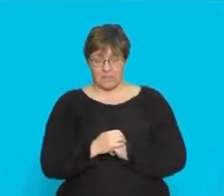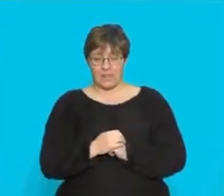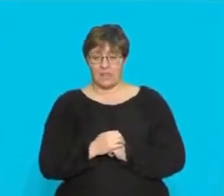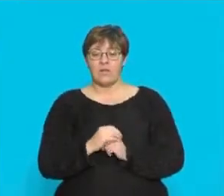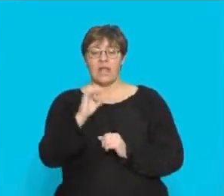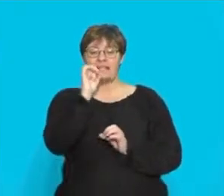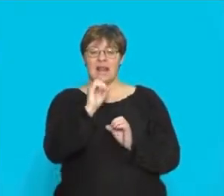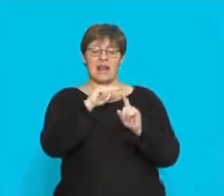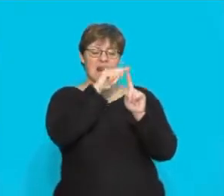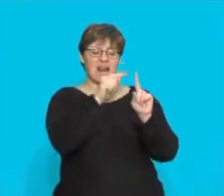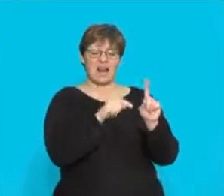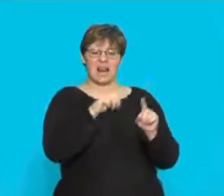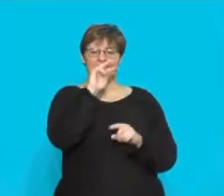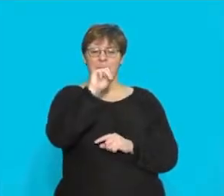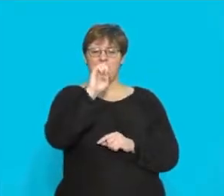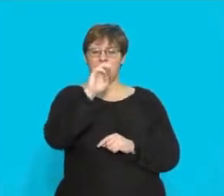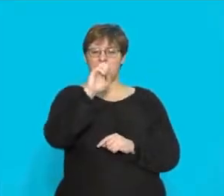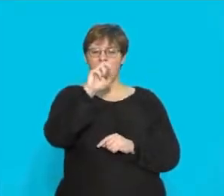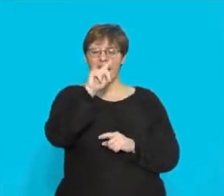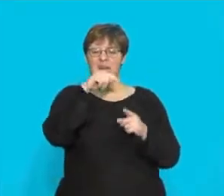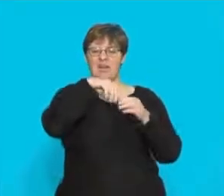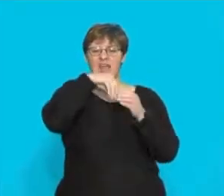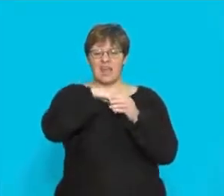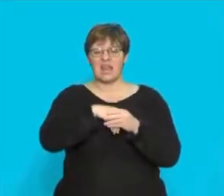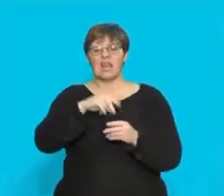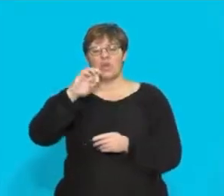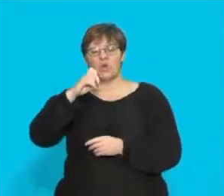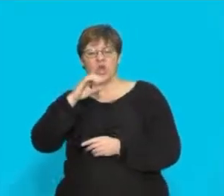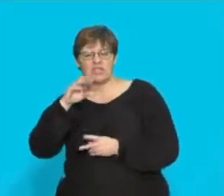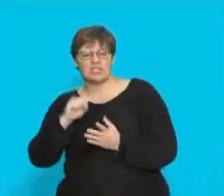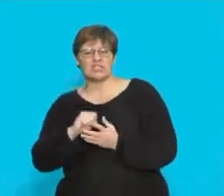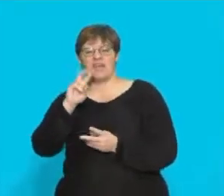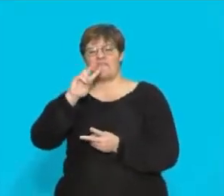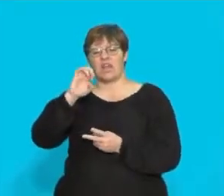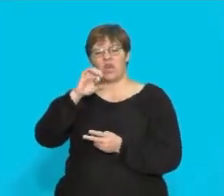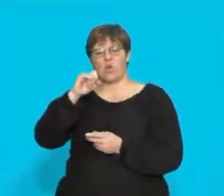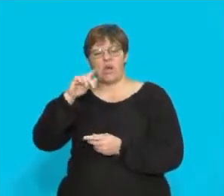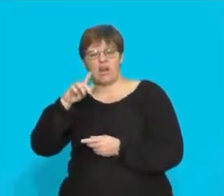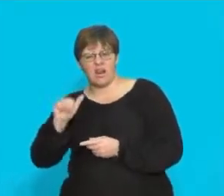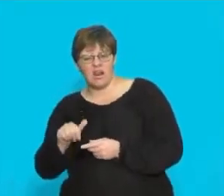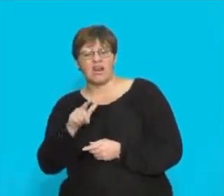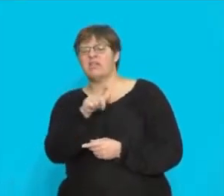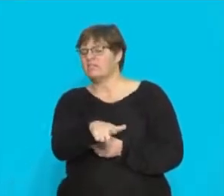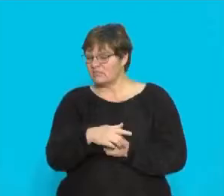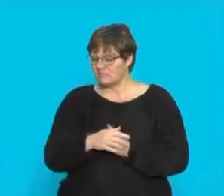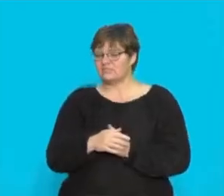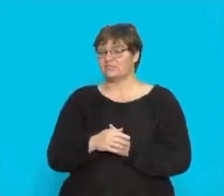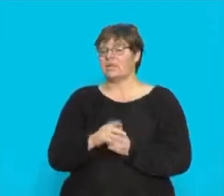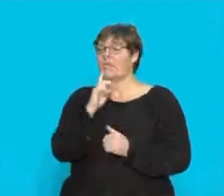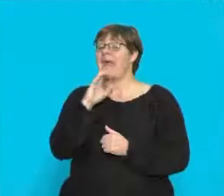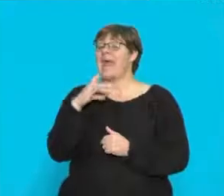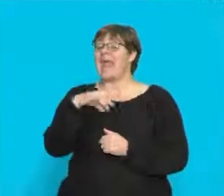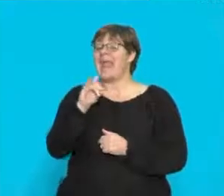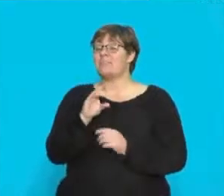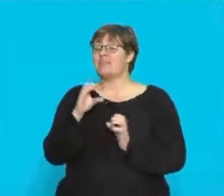right, and inside we're going to see a nucleus and the vacuole, but because it's an animal cell, and that, remember